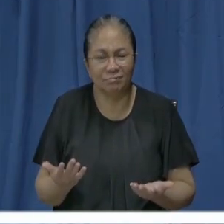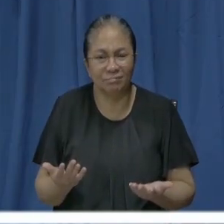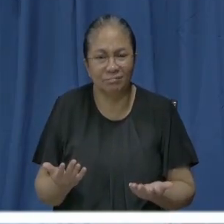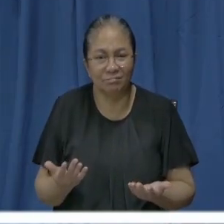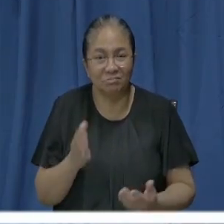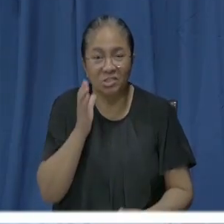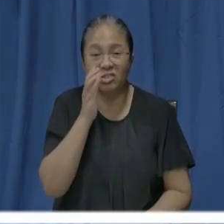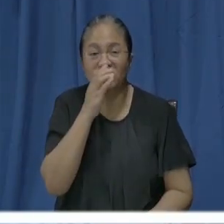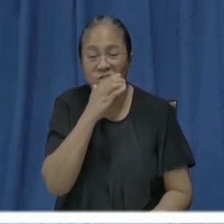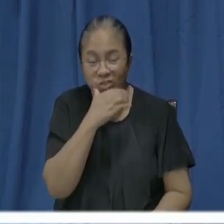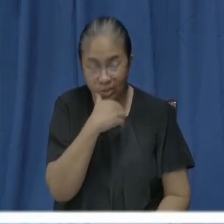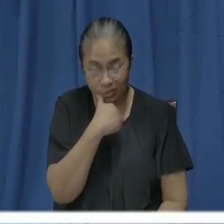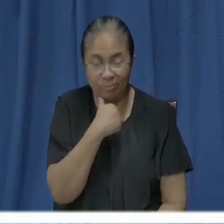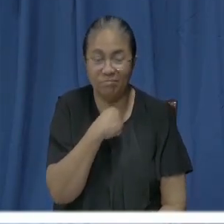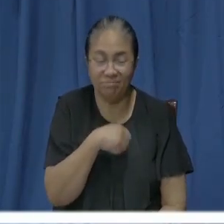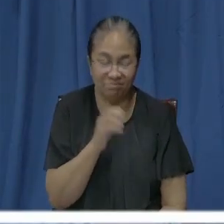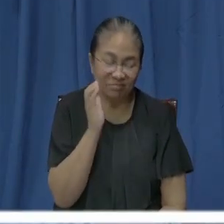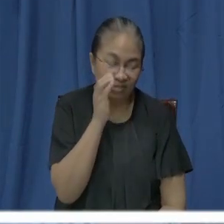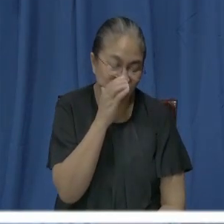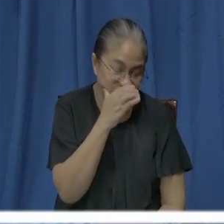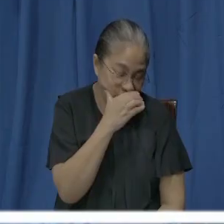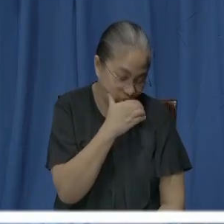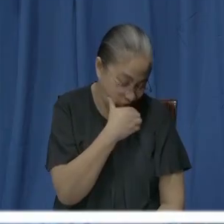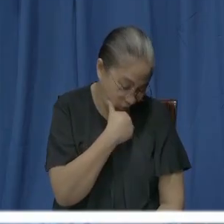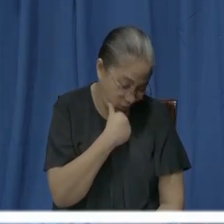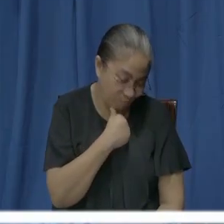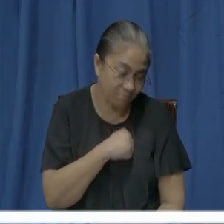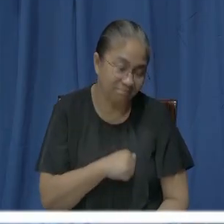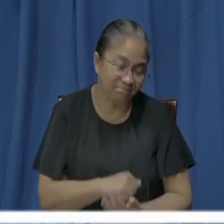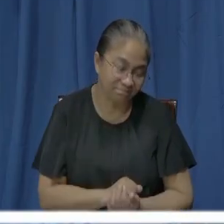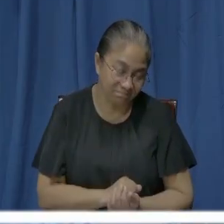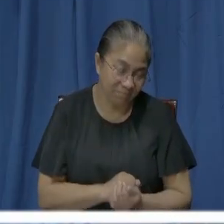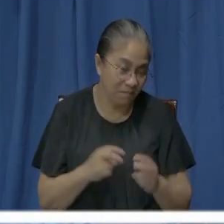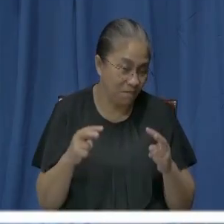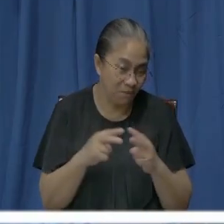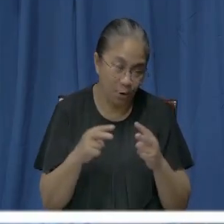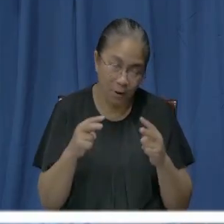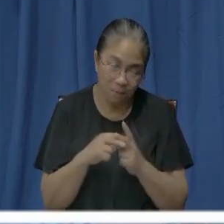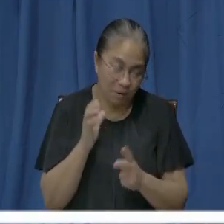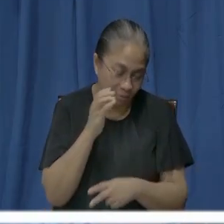Shame. That's extreme shame. Extreme shame.